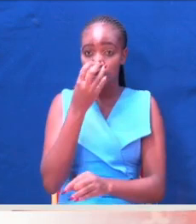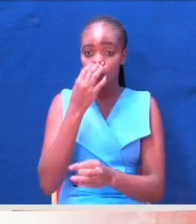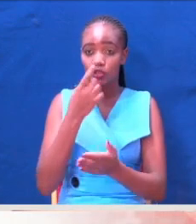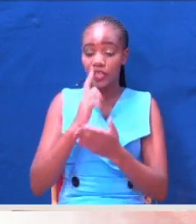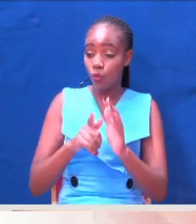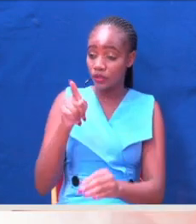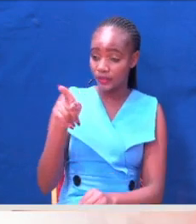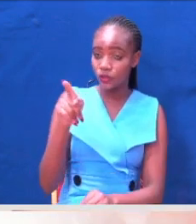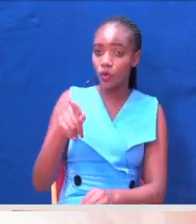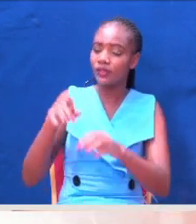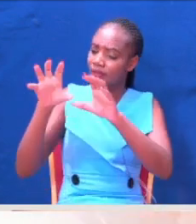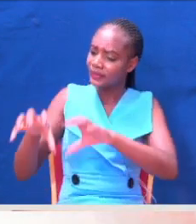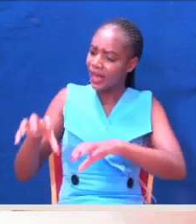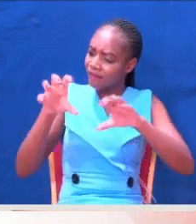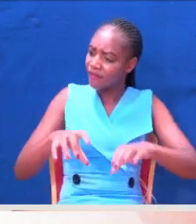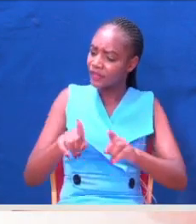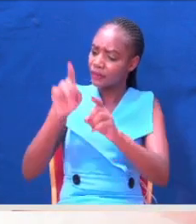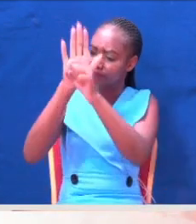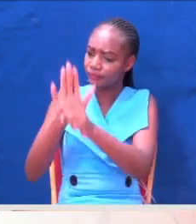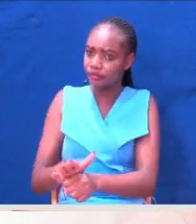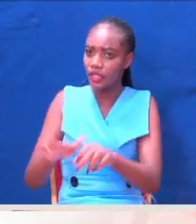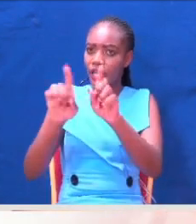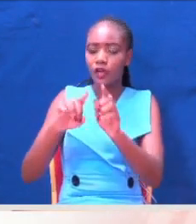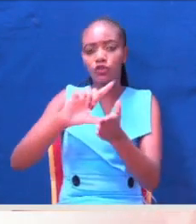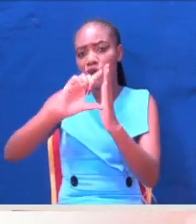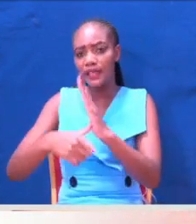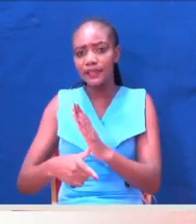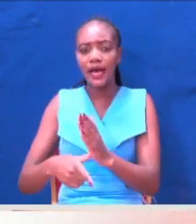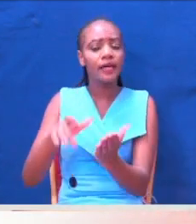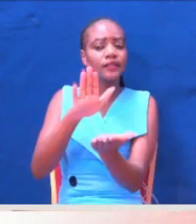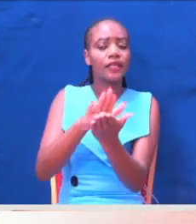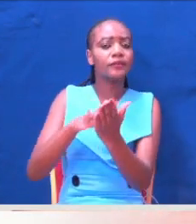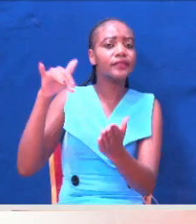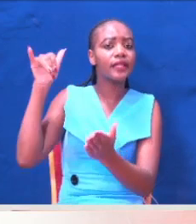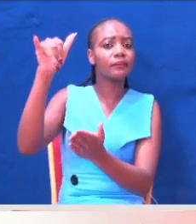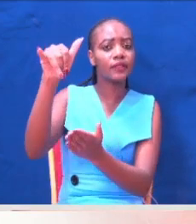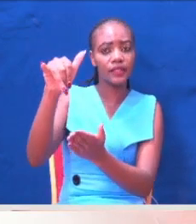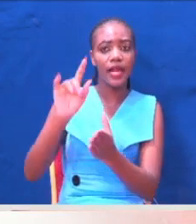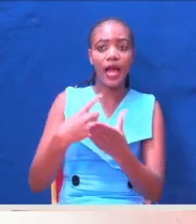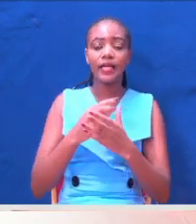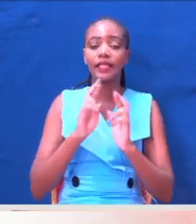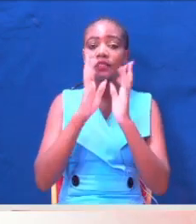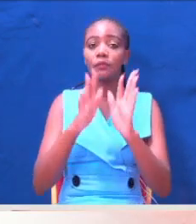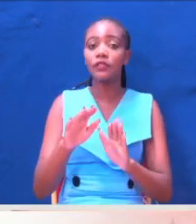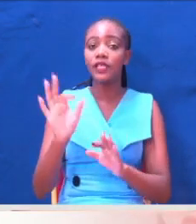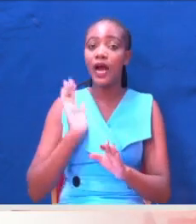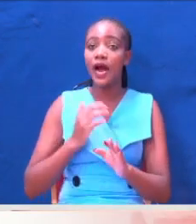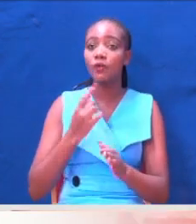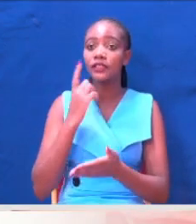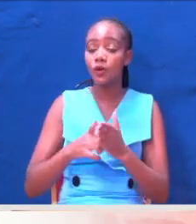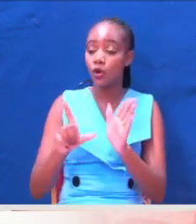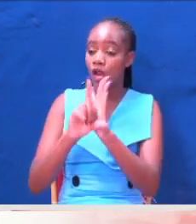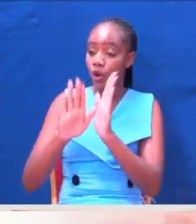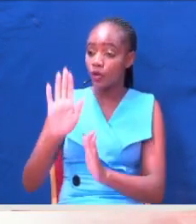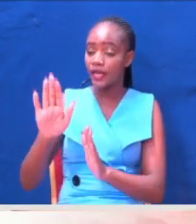was tortured and later bundled into a Turkish plane. And as Mwangi Maina now reports, Aydin's lawyers have vowed